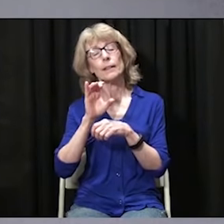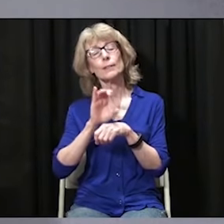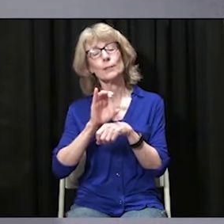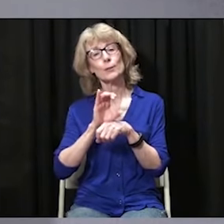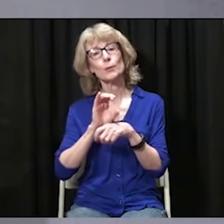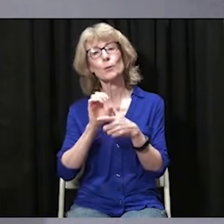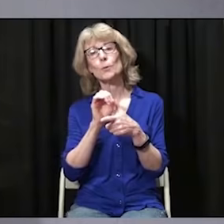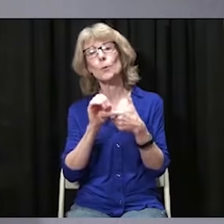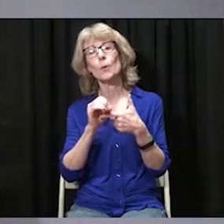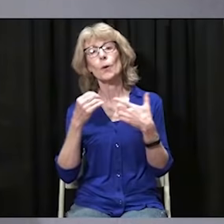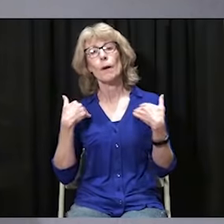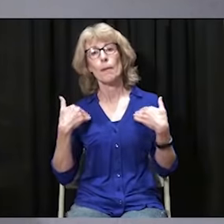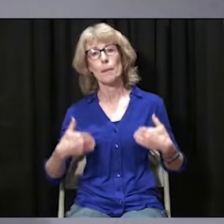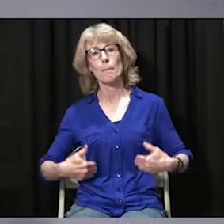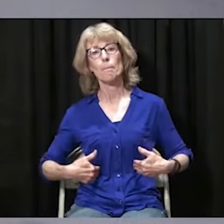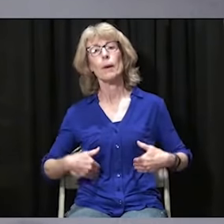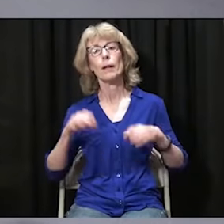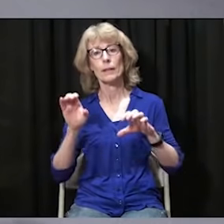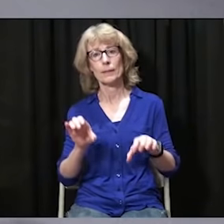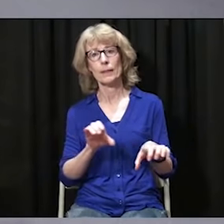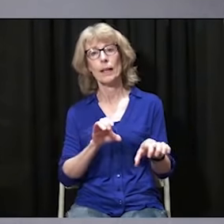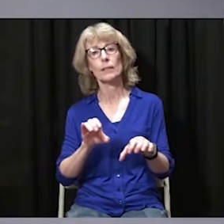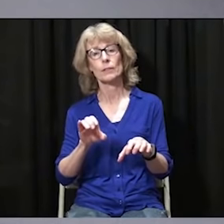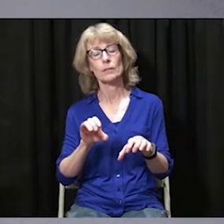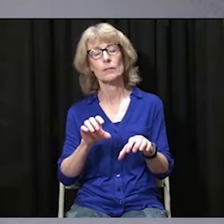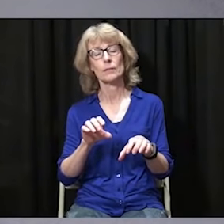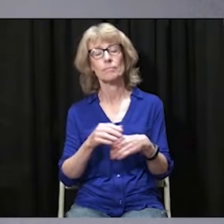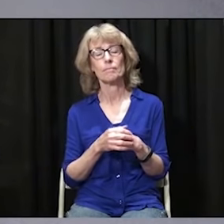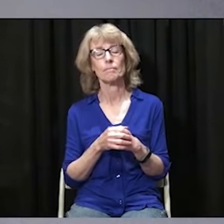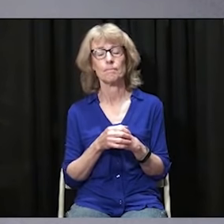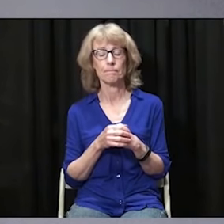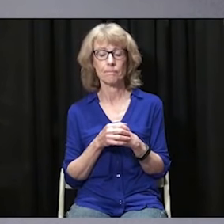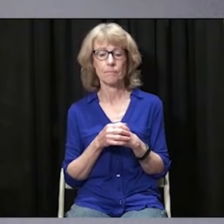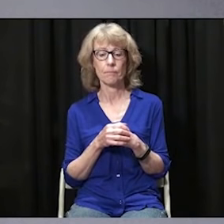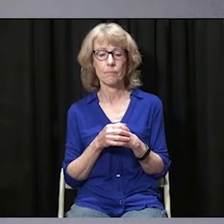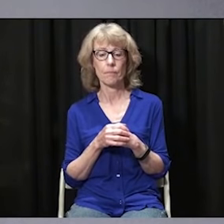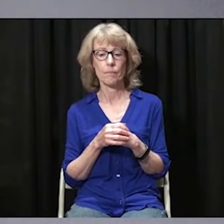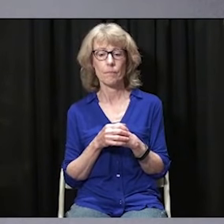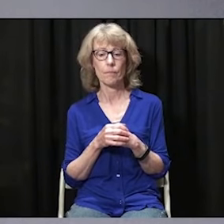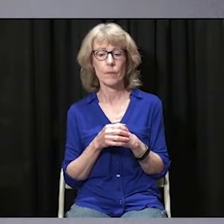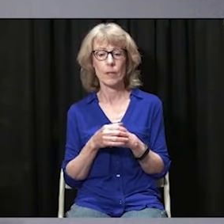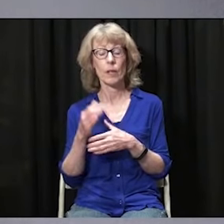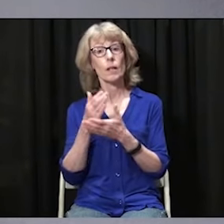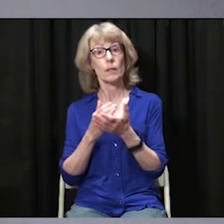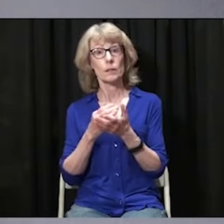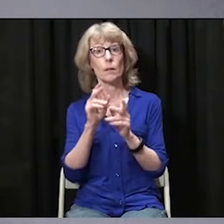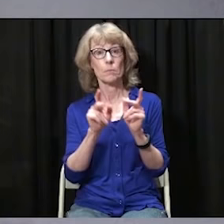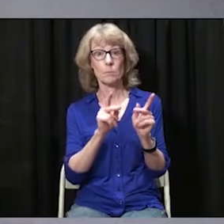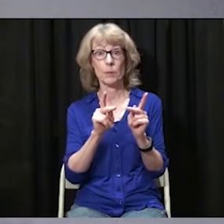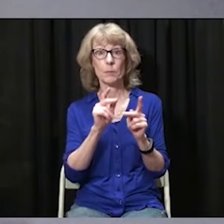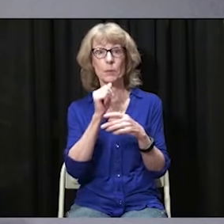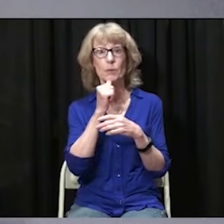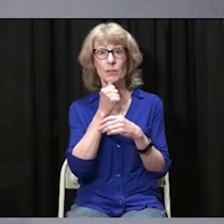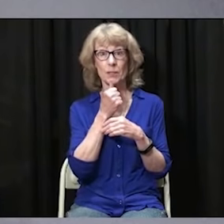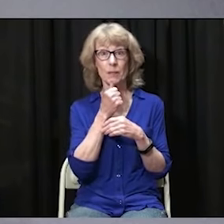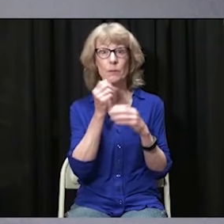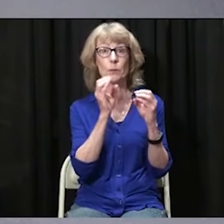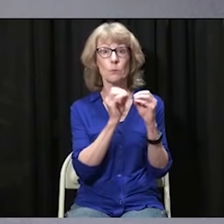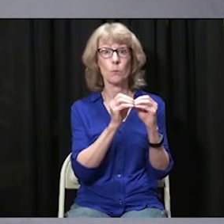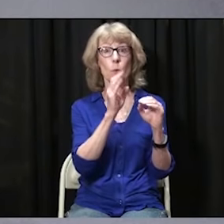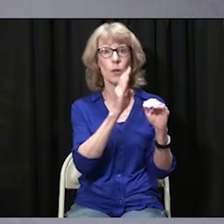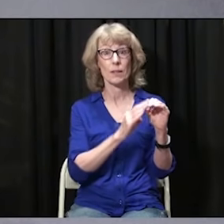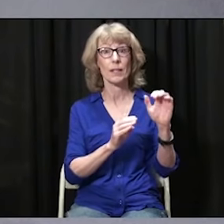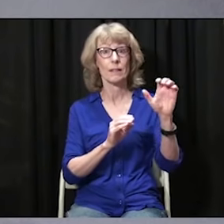is that some people suffer more than others when